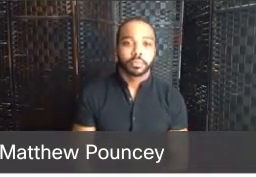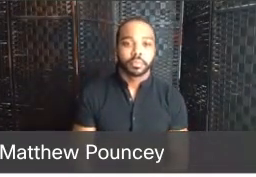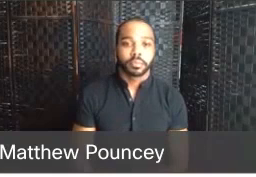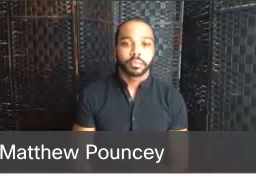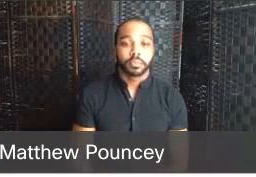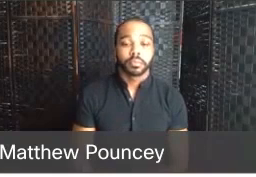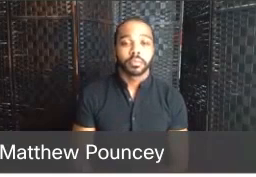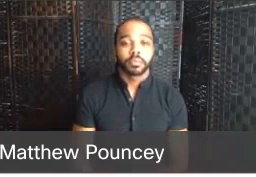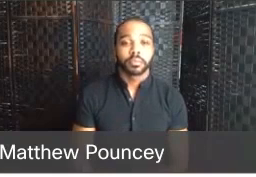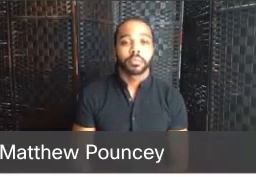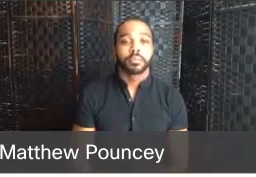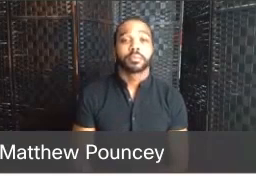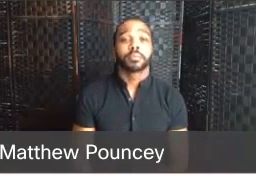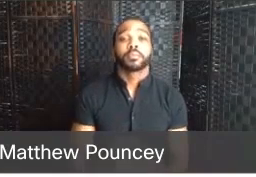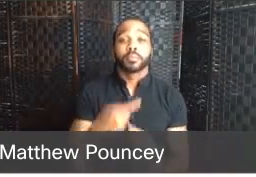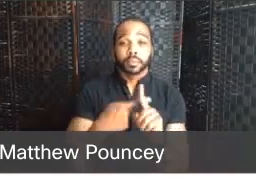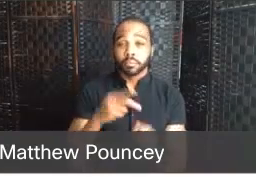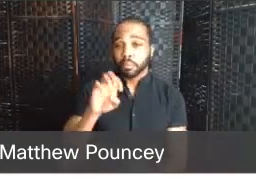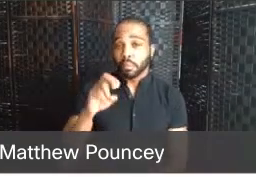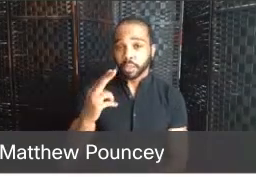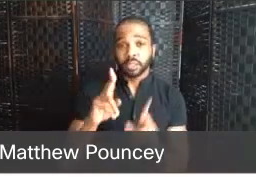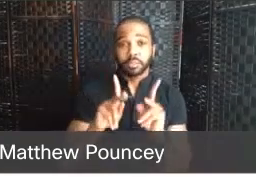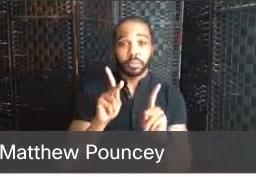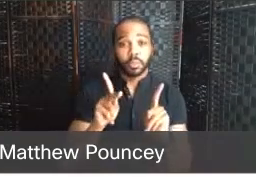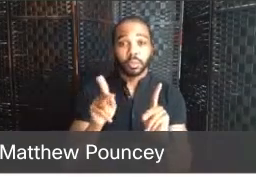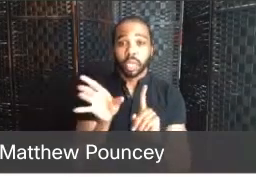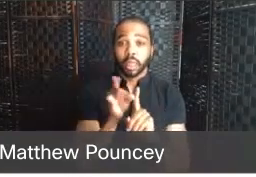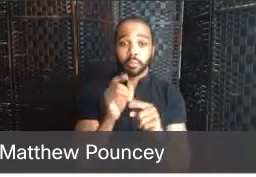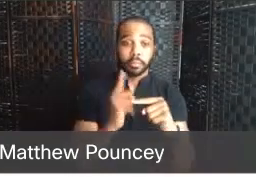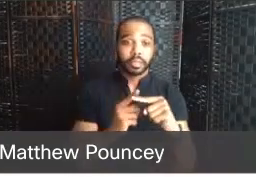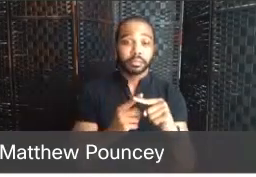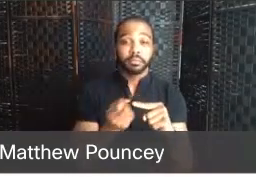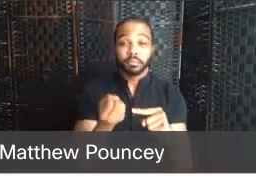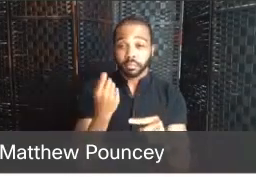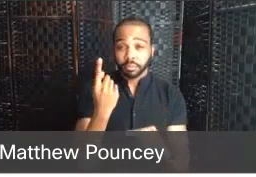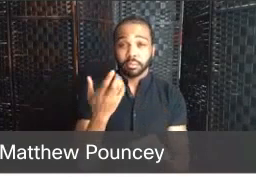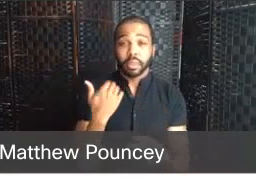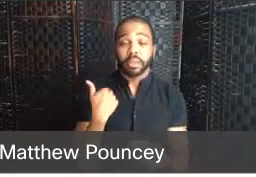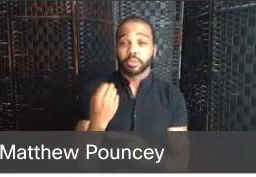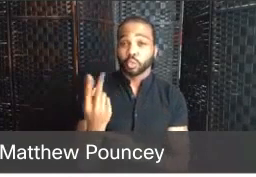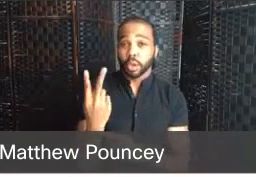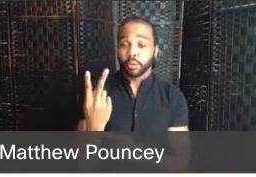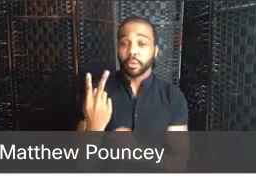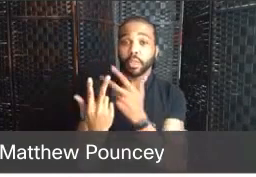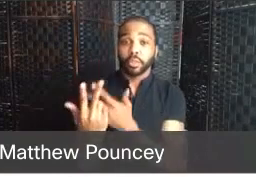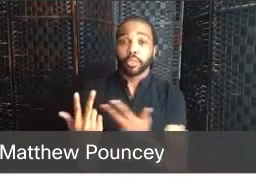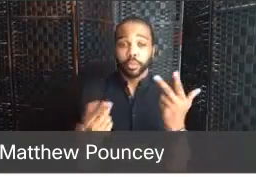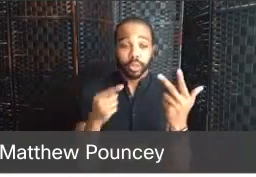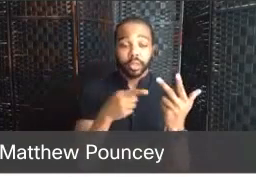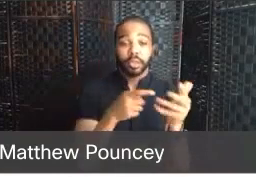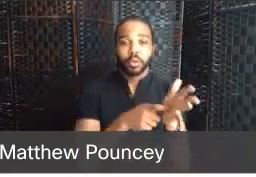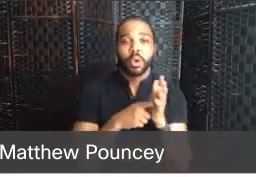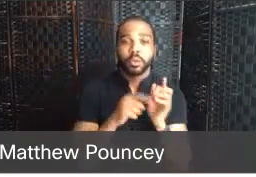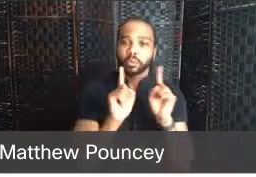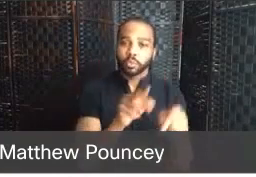Of the people in March who tested positive, out of 12 people testing positive for COVID, 3 required inpatient